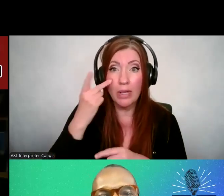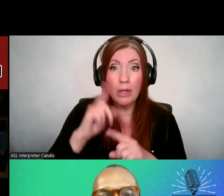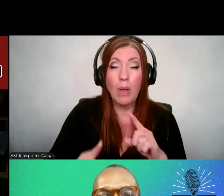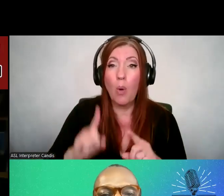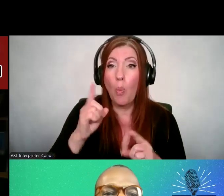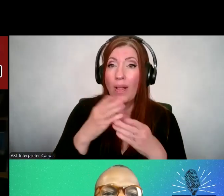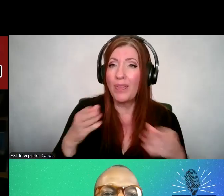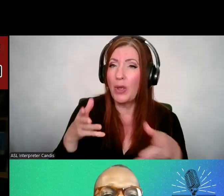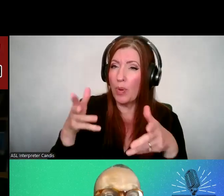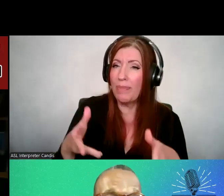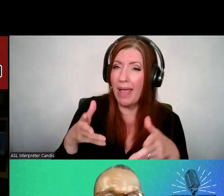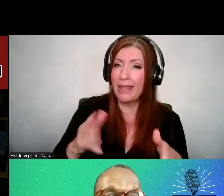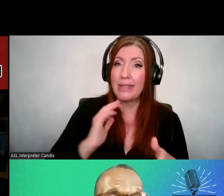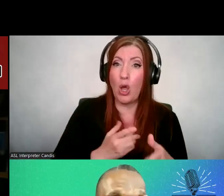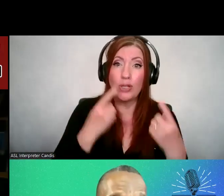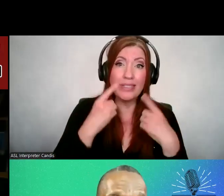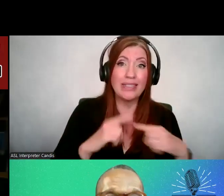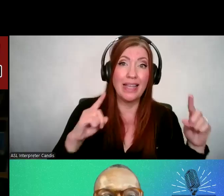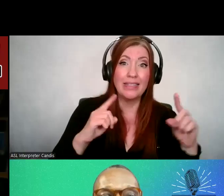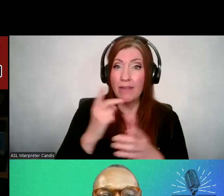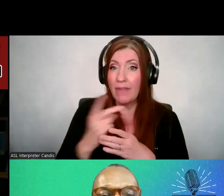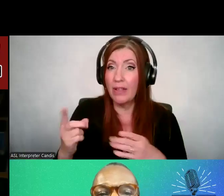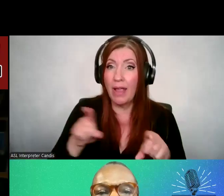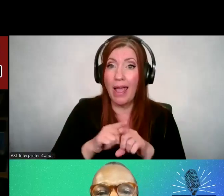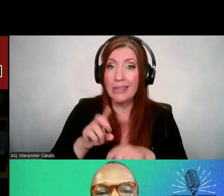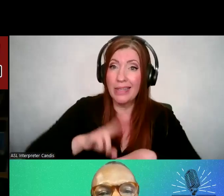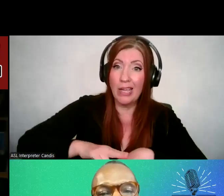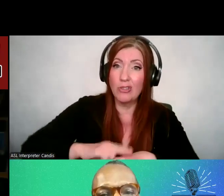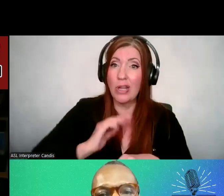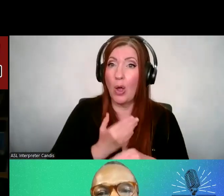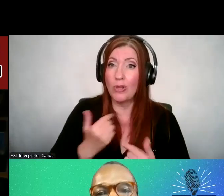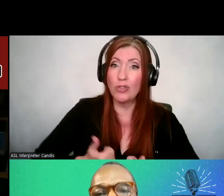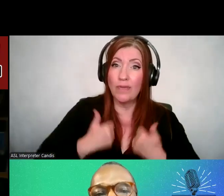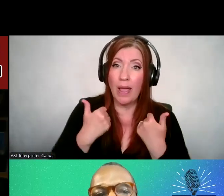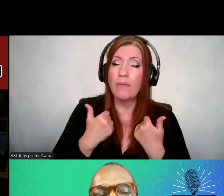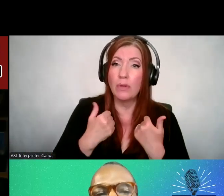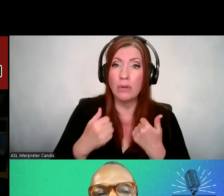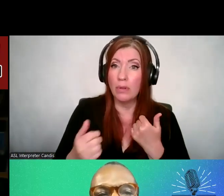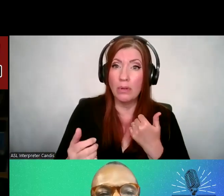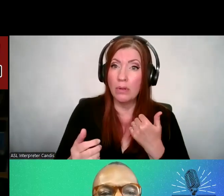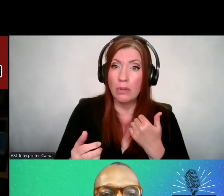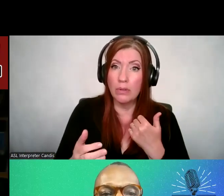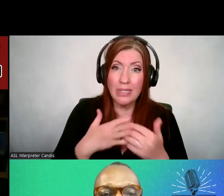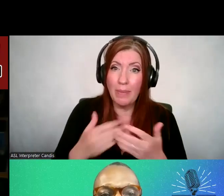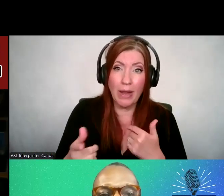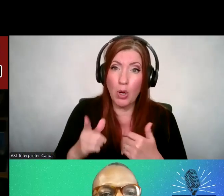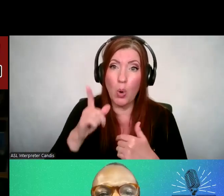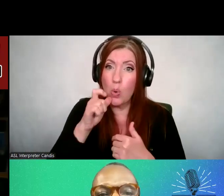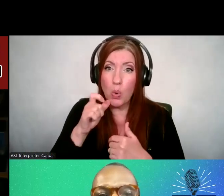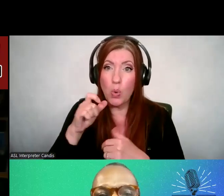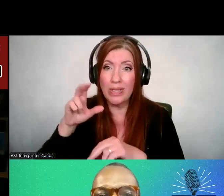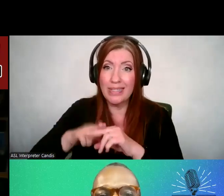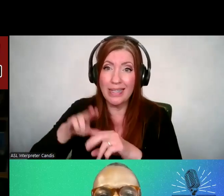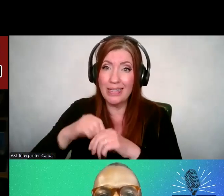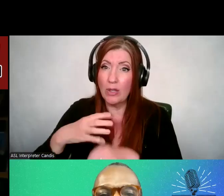Our success or failure as a nation, our survival going forward, is not contingent upon who sits in the White House. It